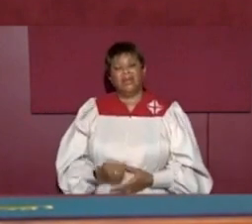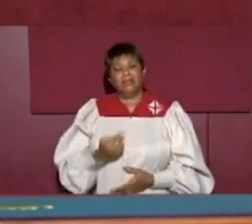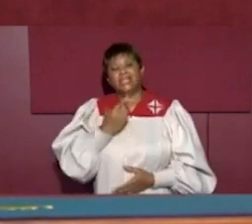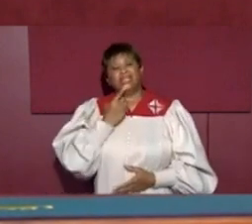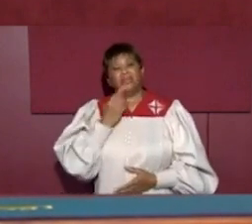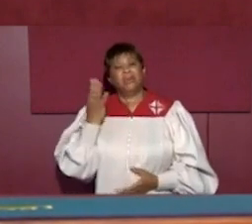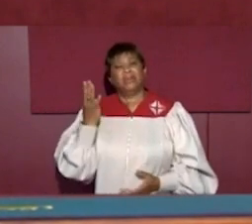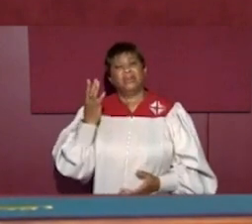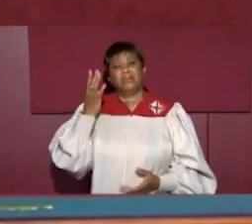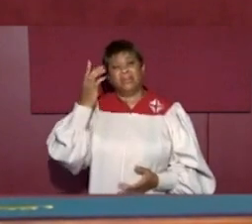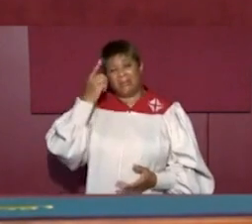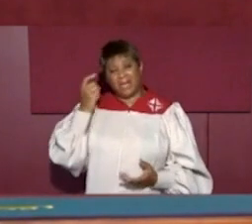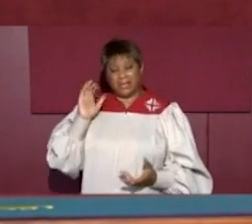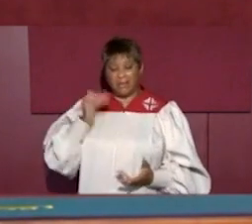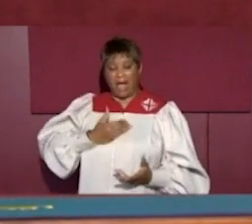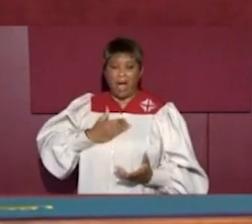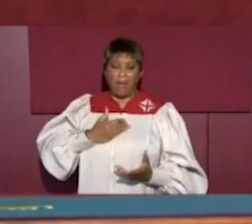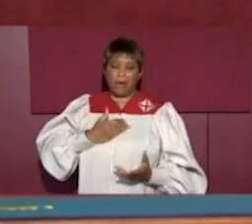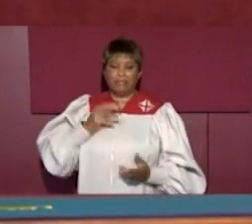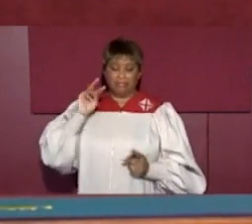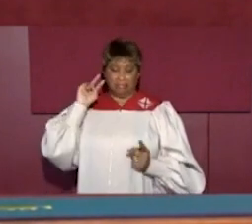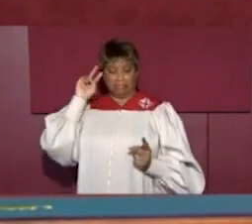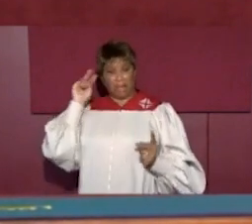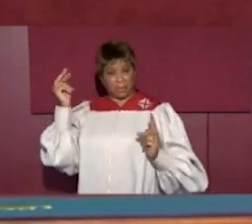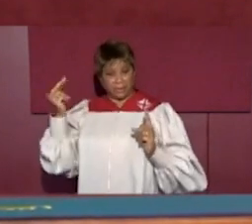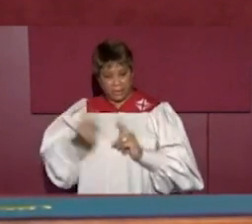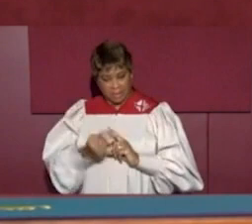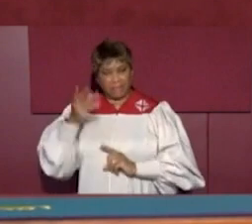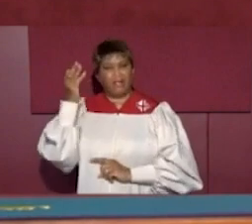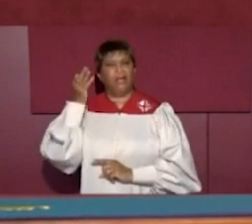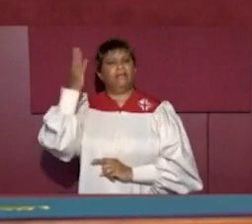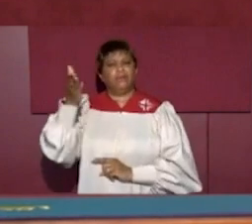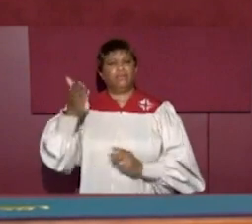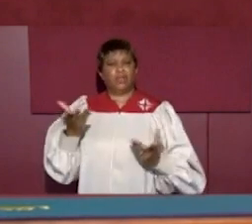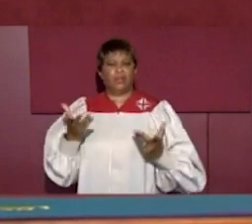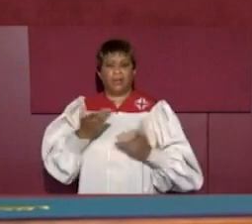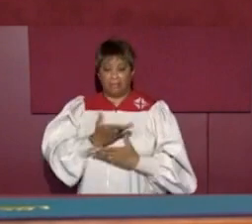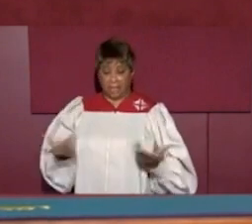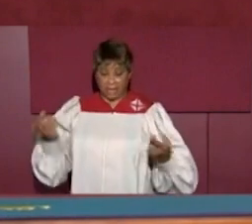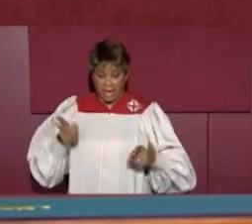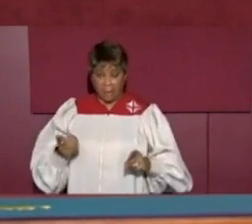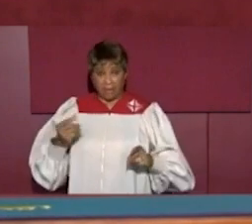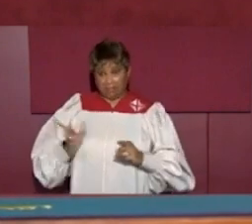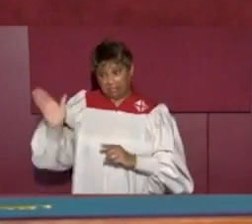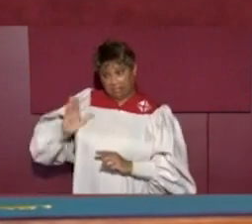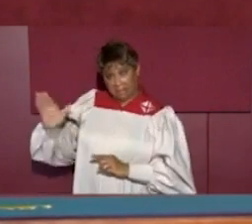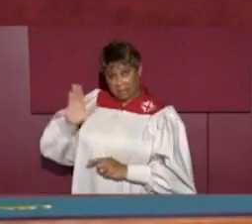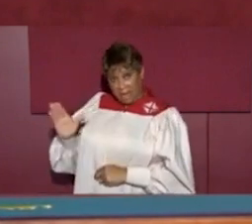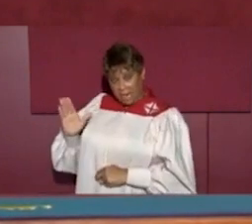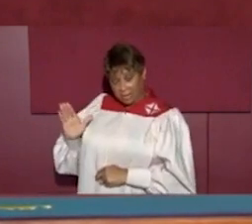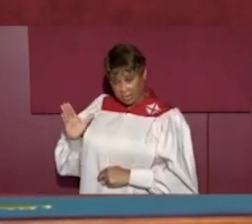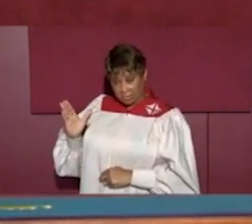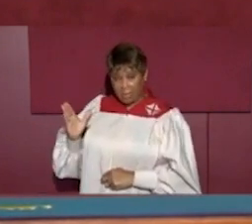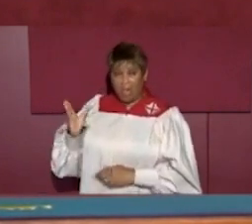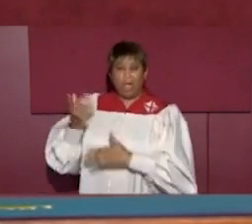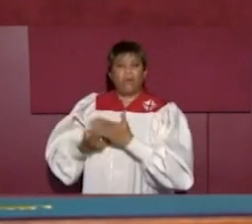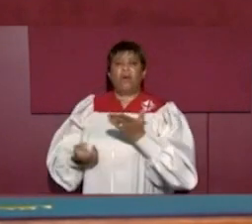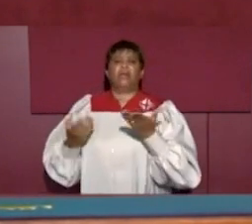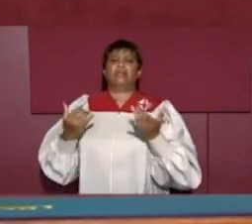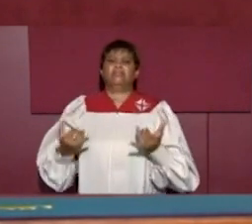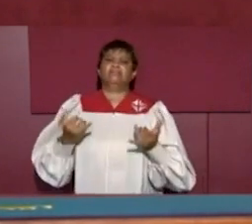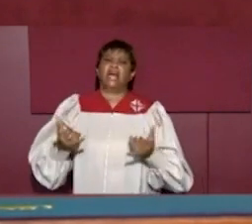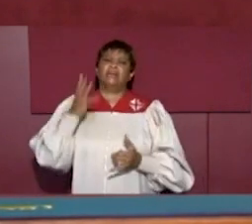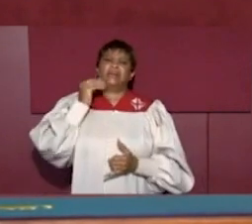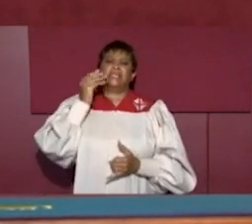because of our perceived future. And what I mean by that is things that have happened to us in the past or what we're dealing with in the